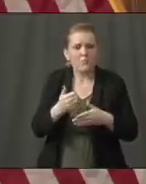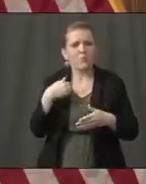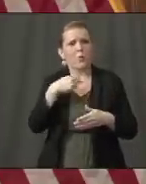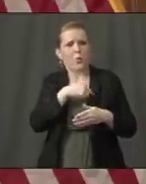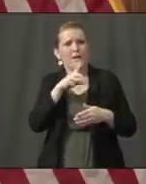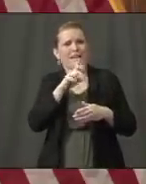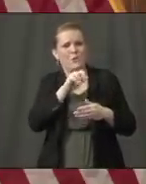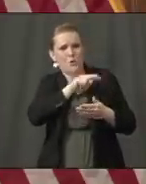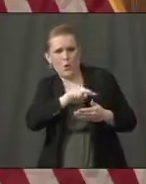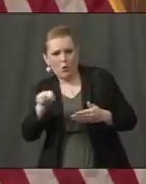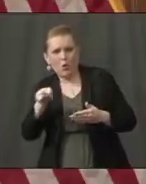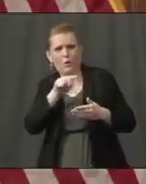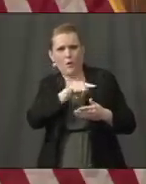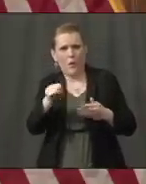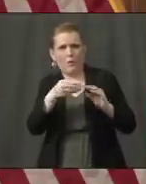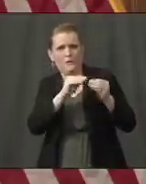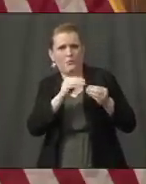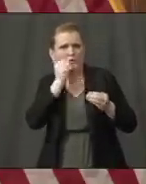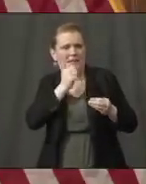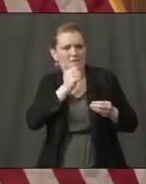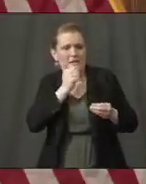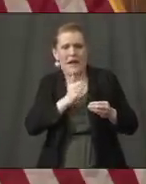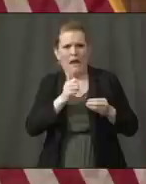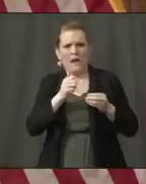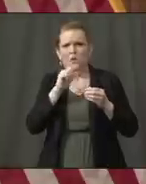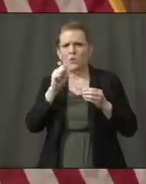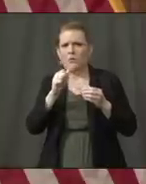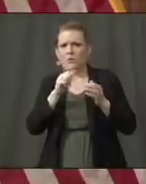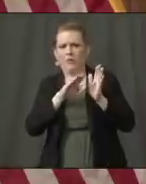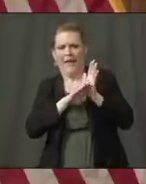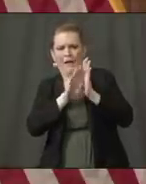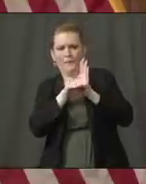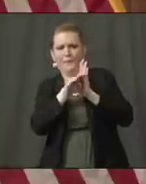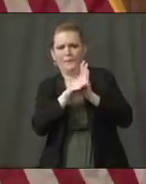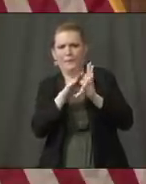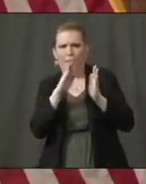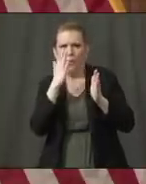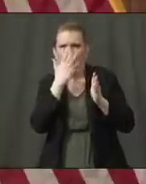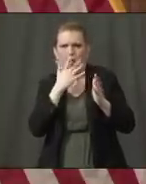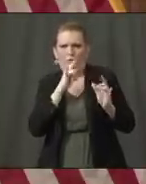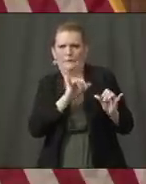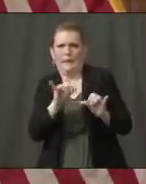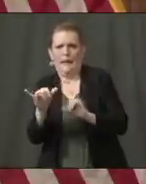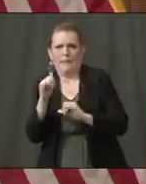trend line kind of day to day, but we can share that data as needed, Paul.